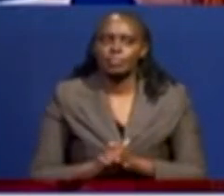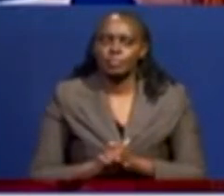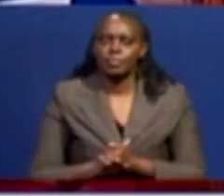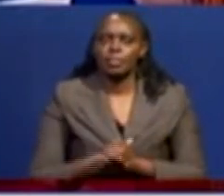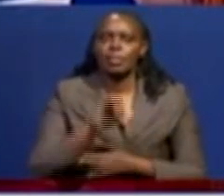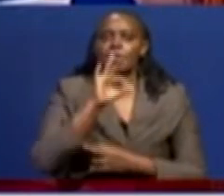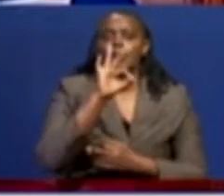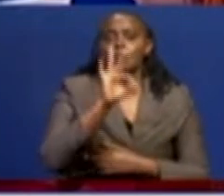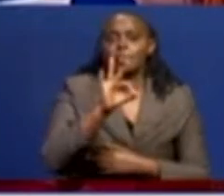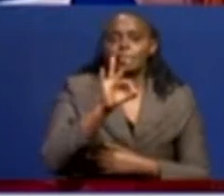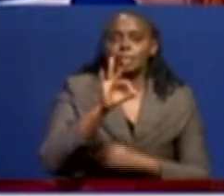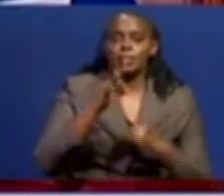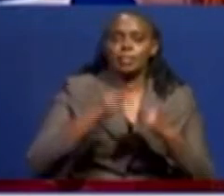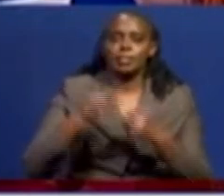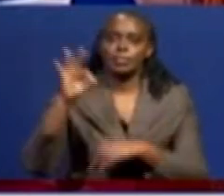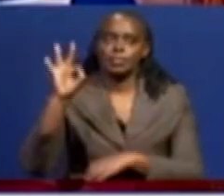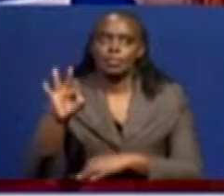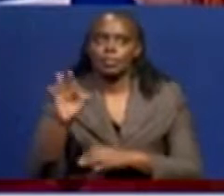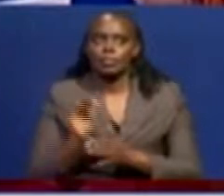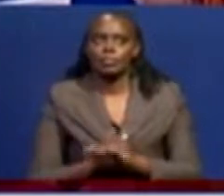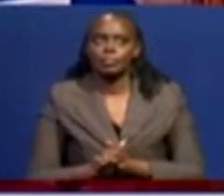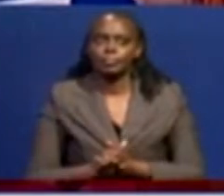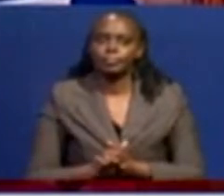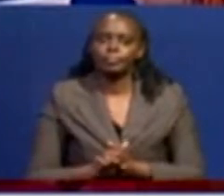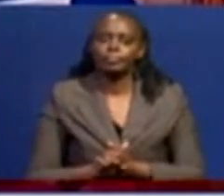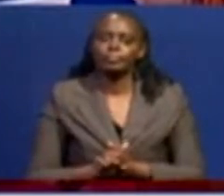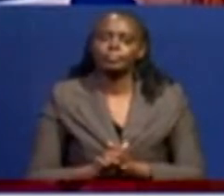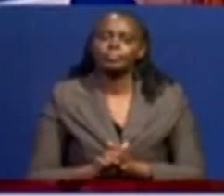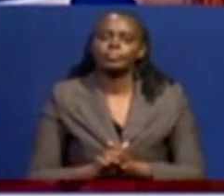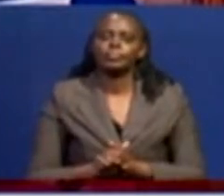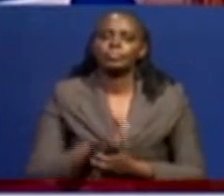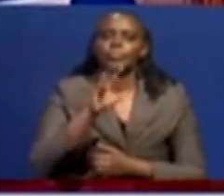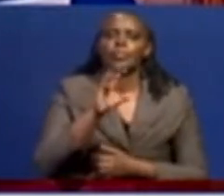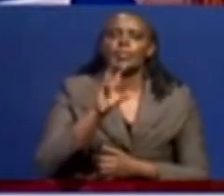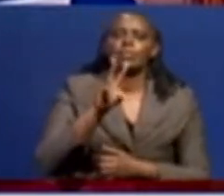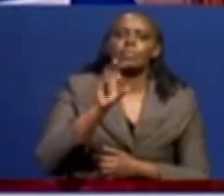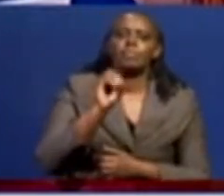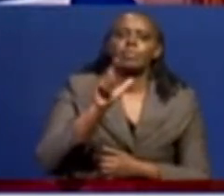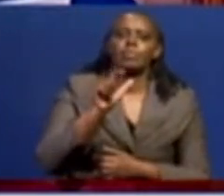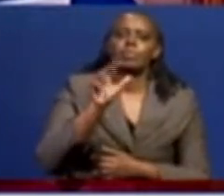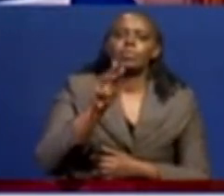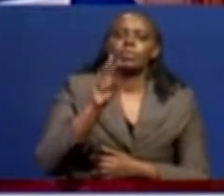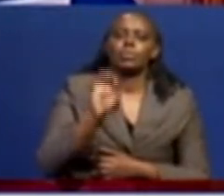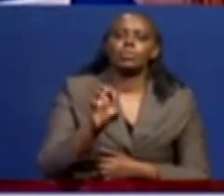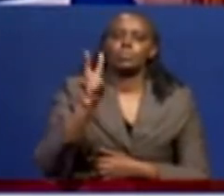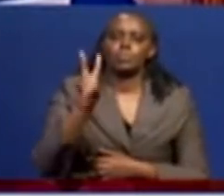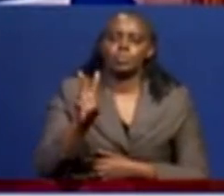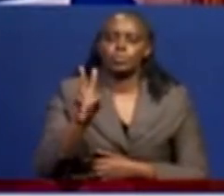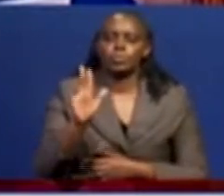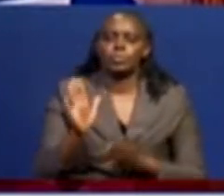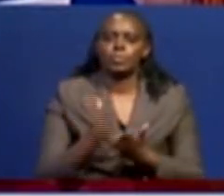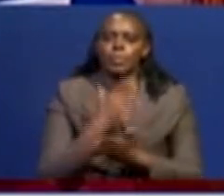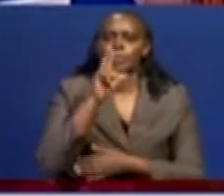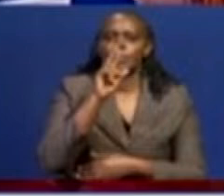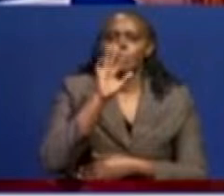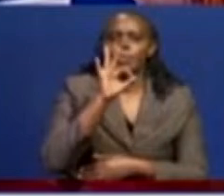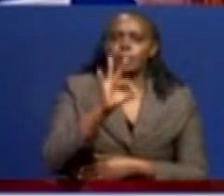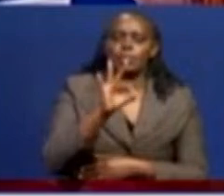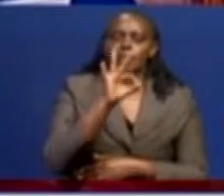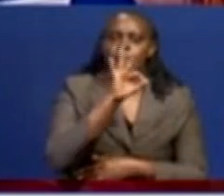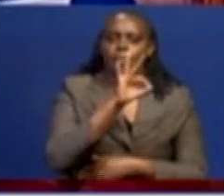358. Sorry, 383. Honorable Senators. Volume 2,